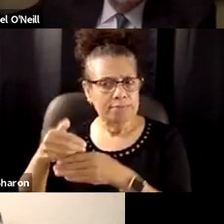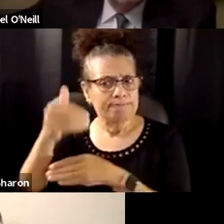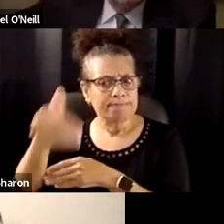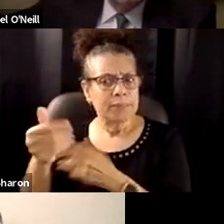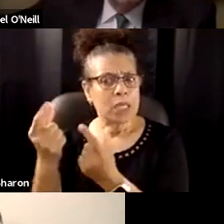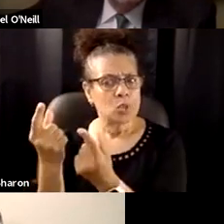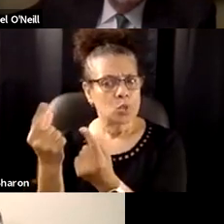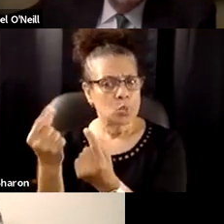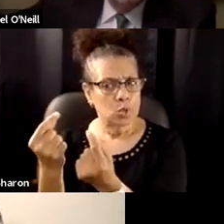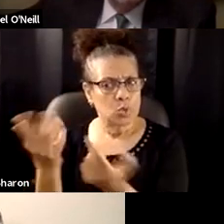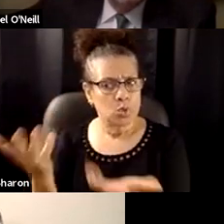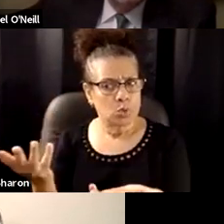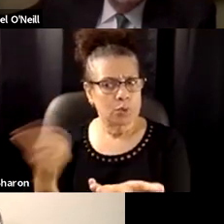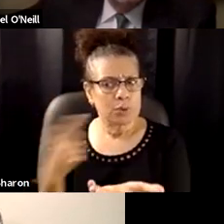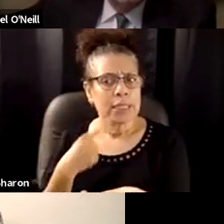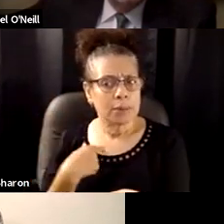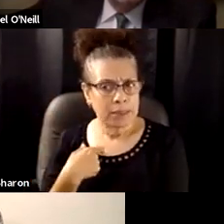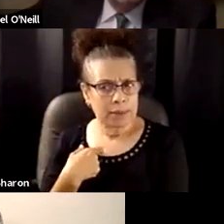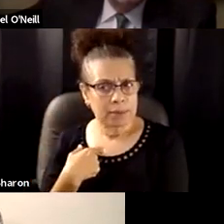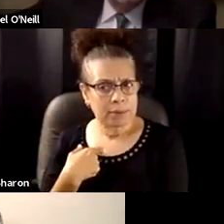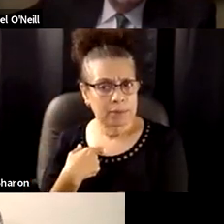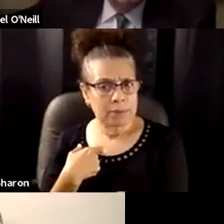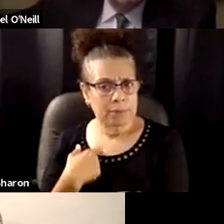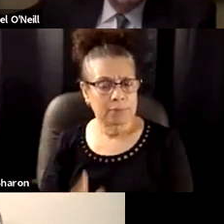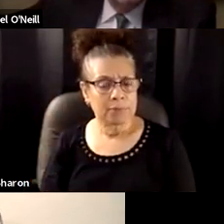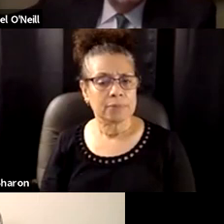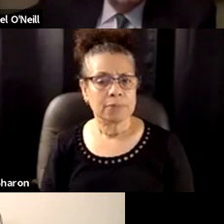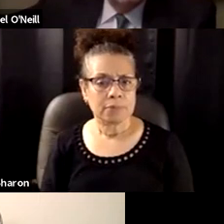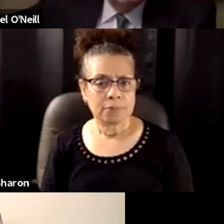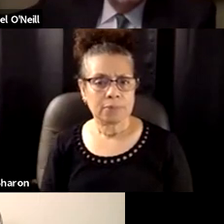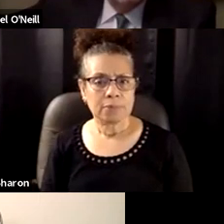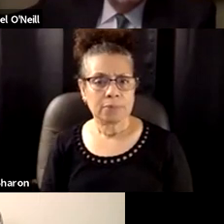what would happen 20 seconds